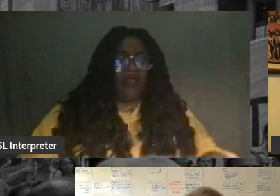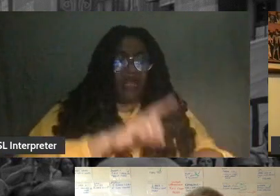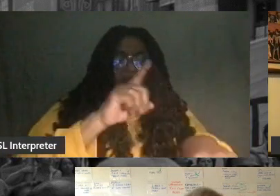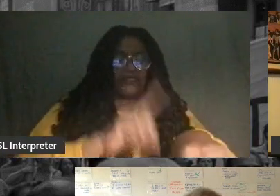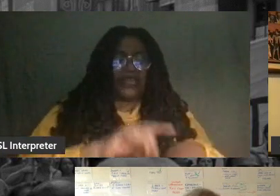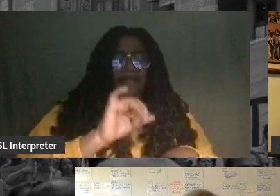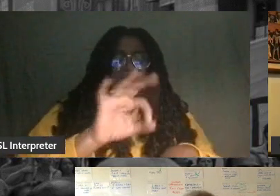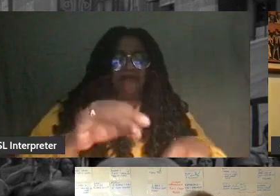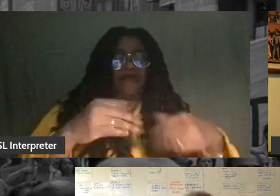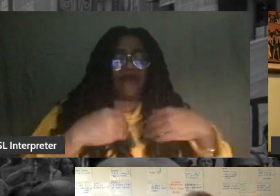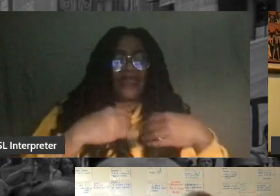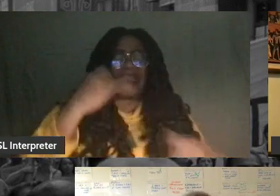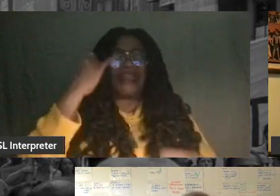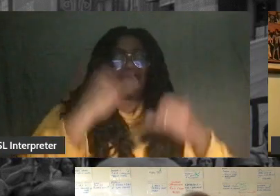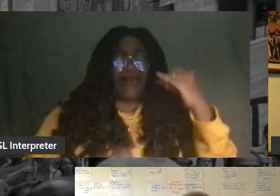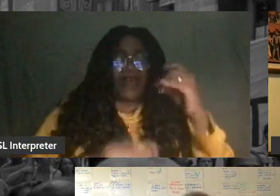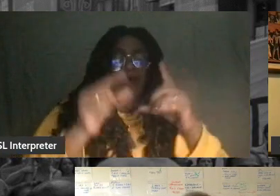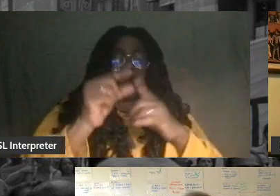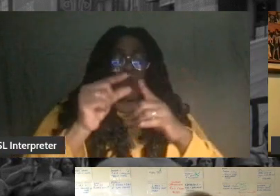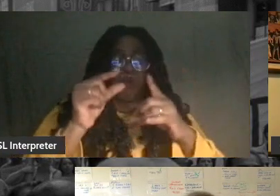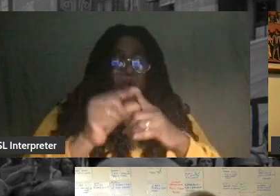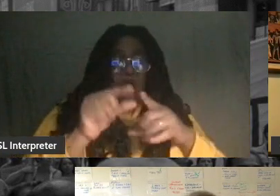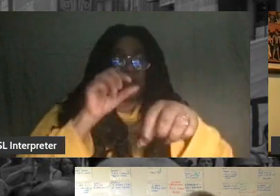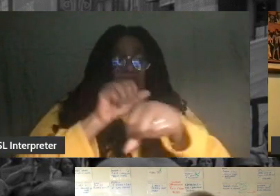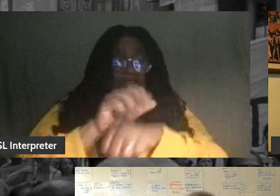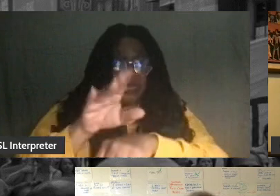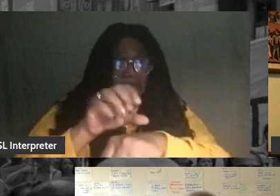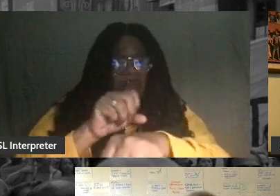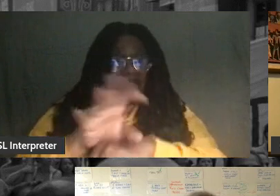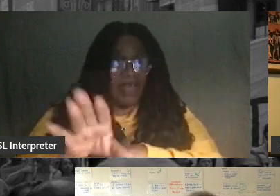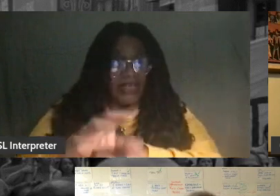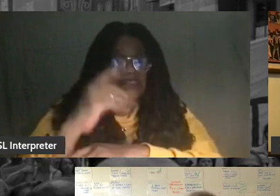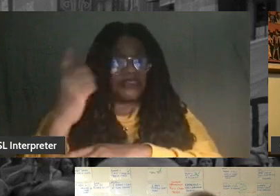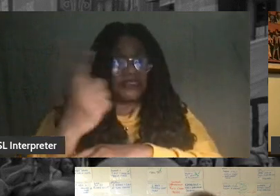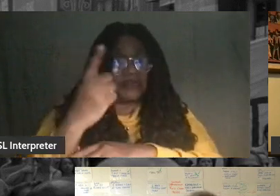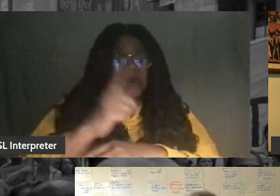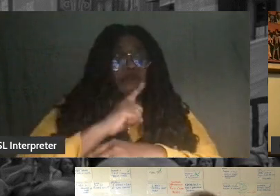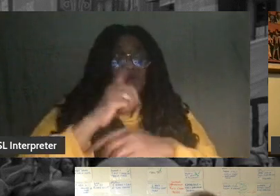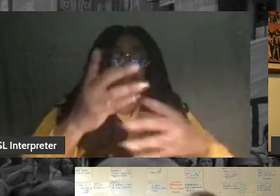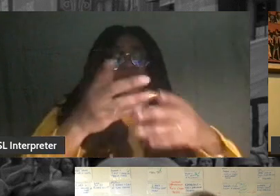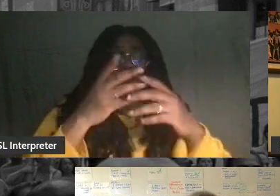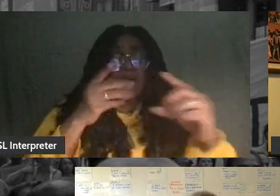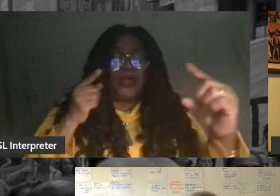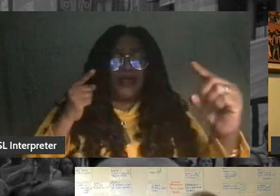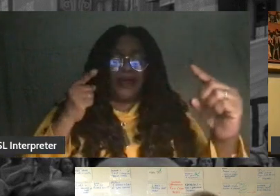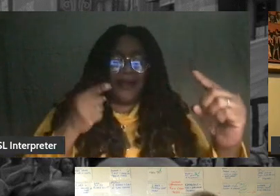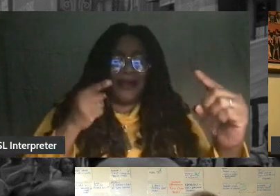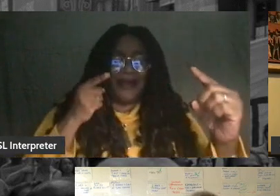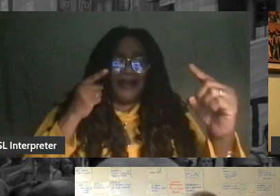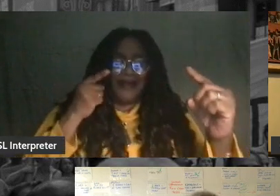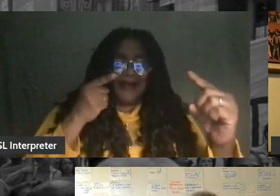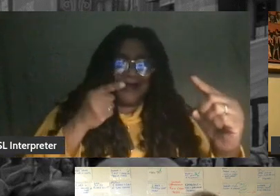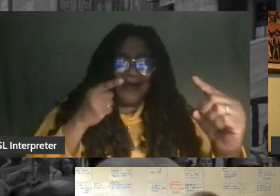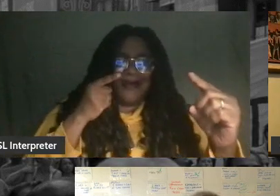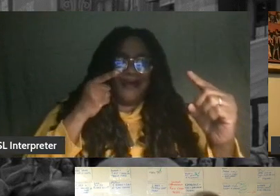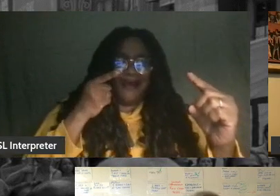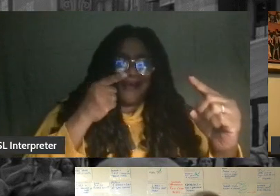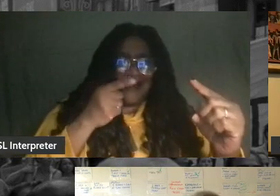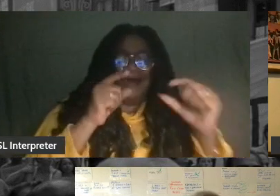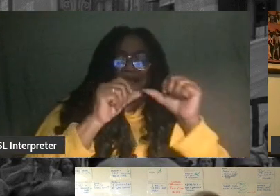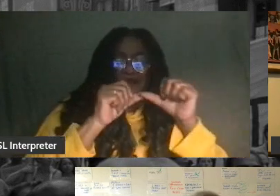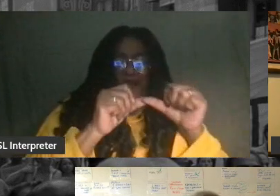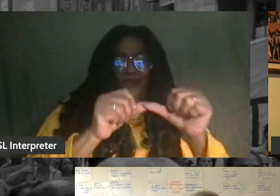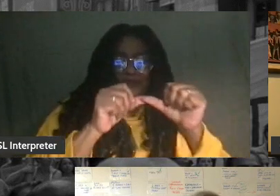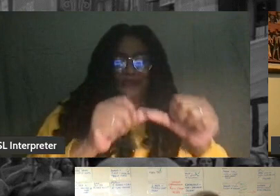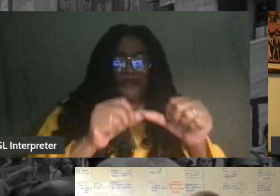had any final words of advice for someone who wants to pursue a career as a writer, what would you like